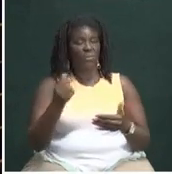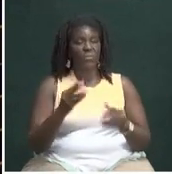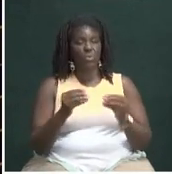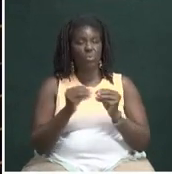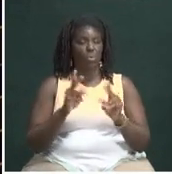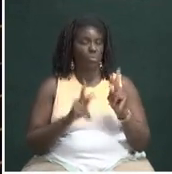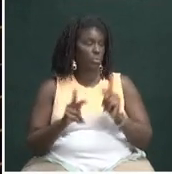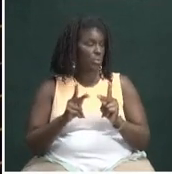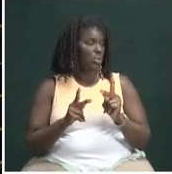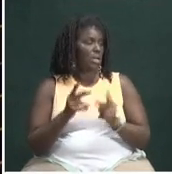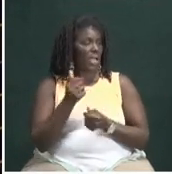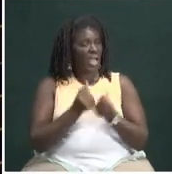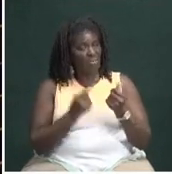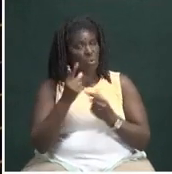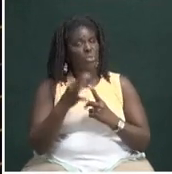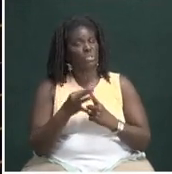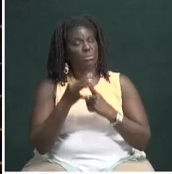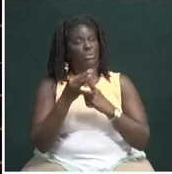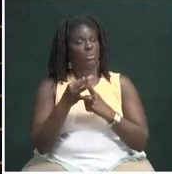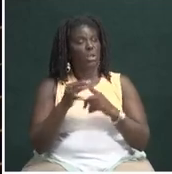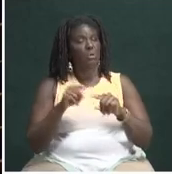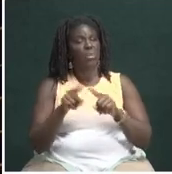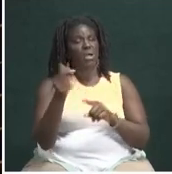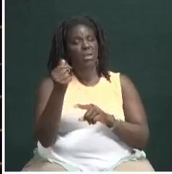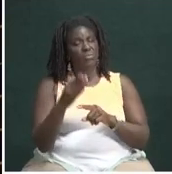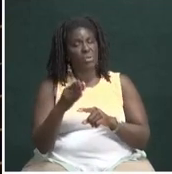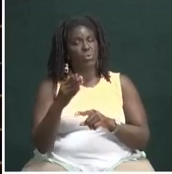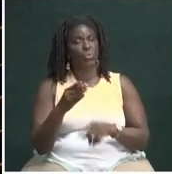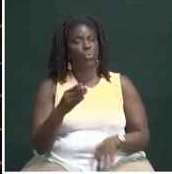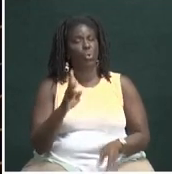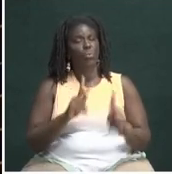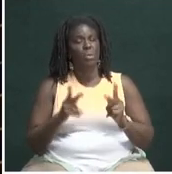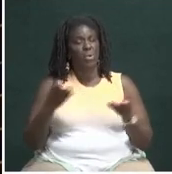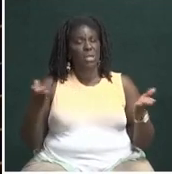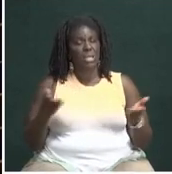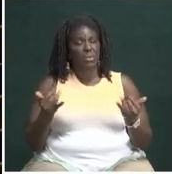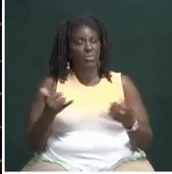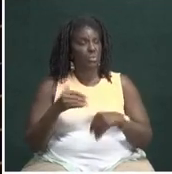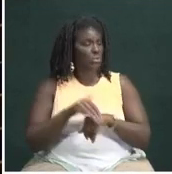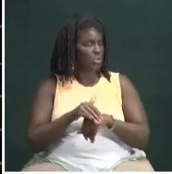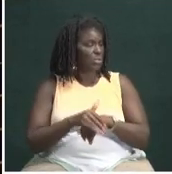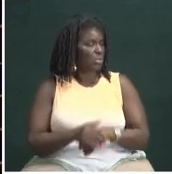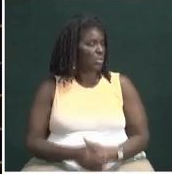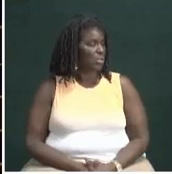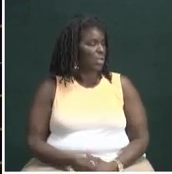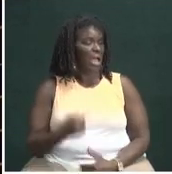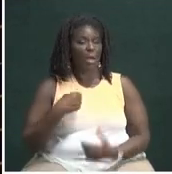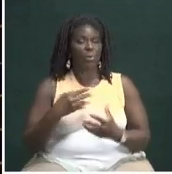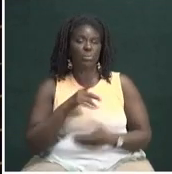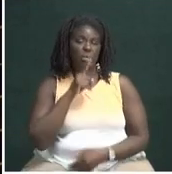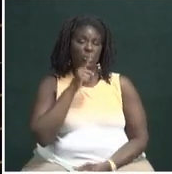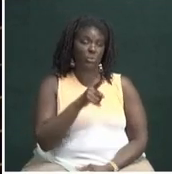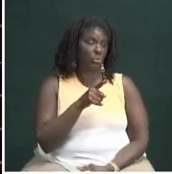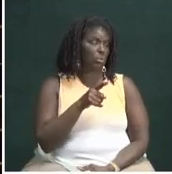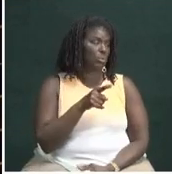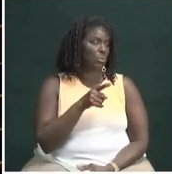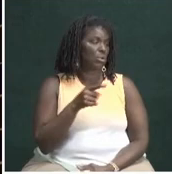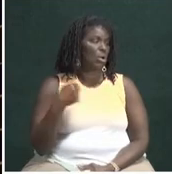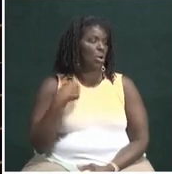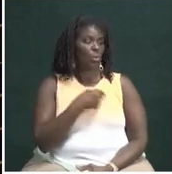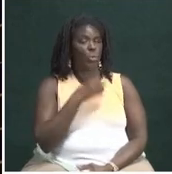more people, everybody special, but a few dignitaries who are here with us tonight. I want to make sure that